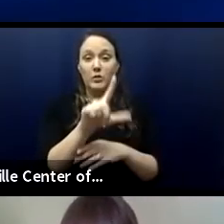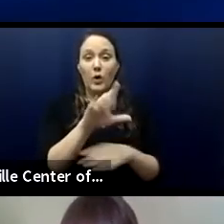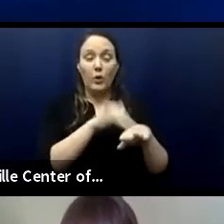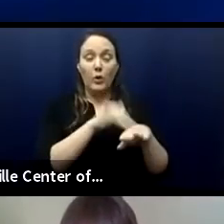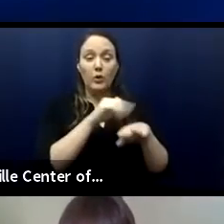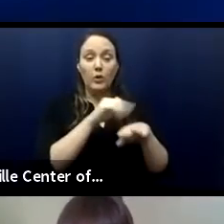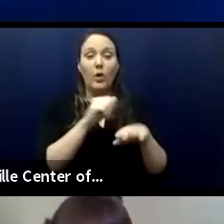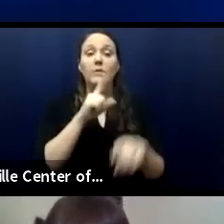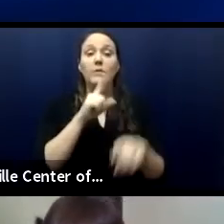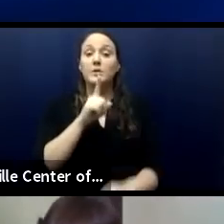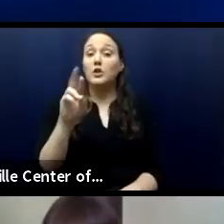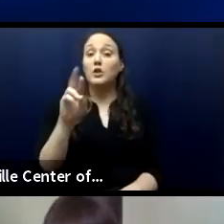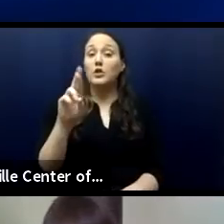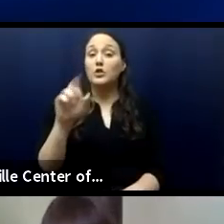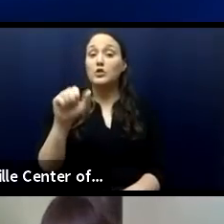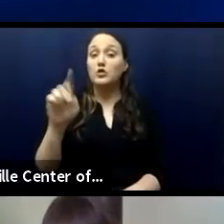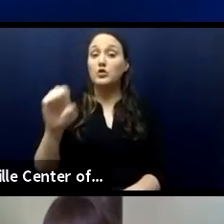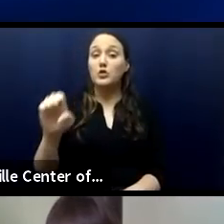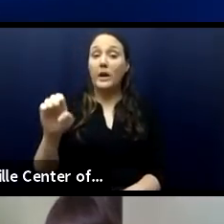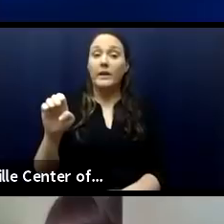Drake?